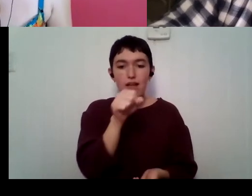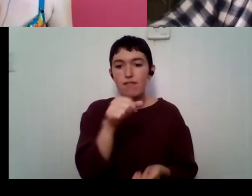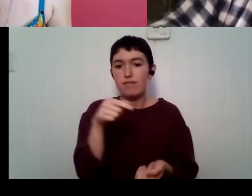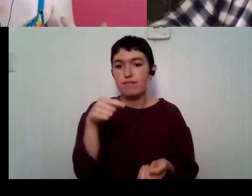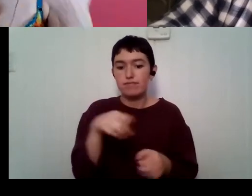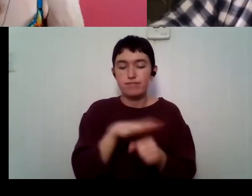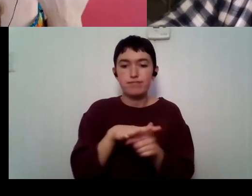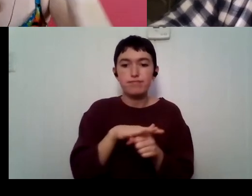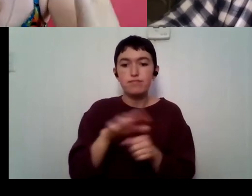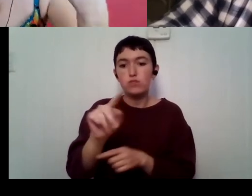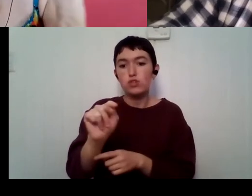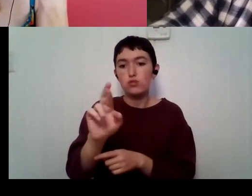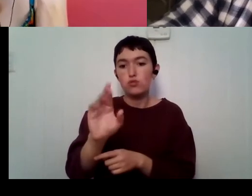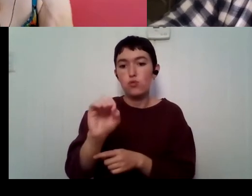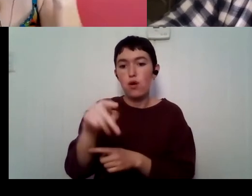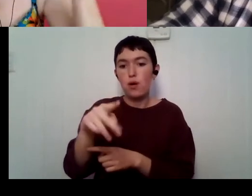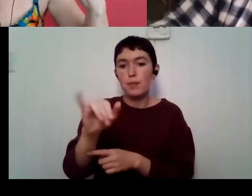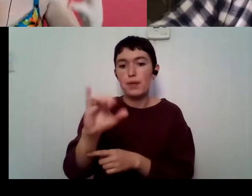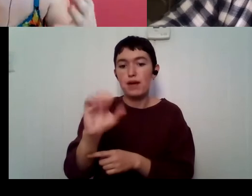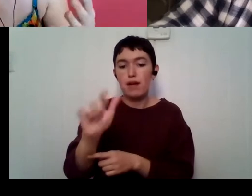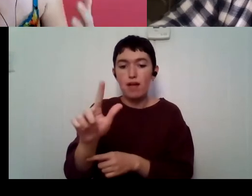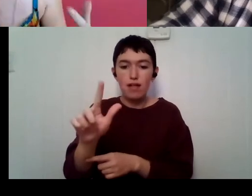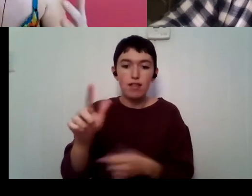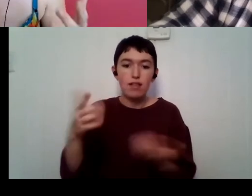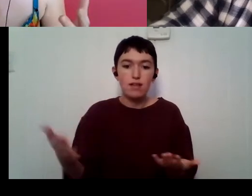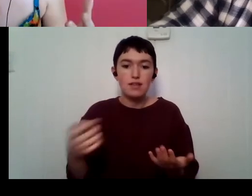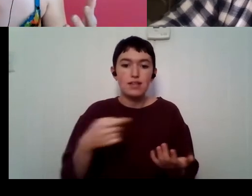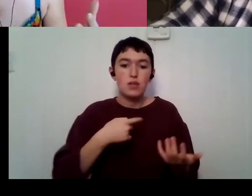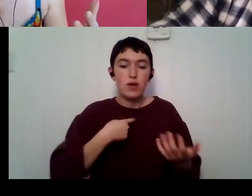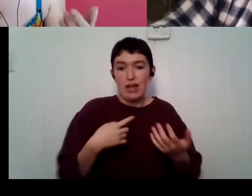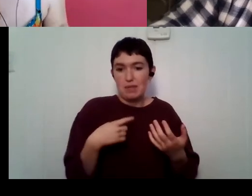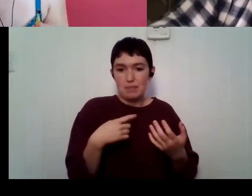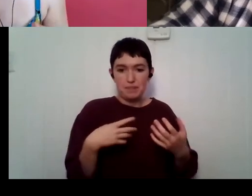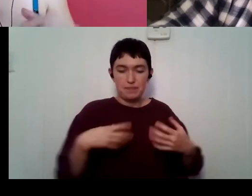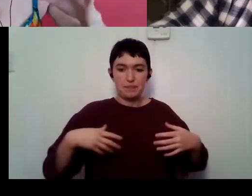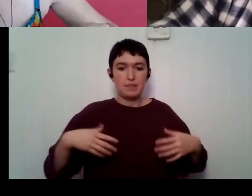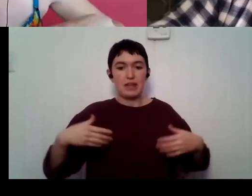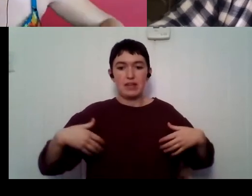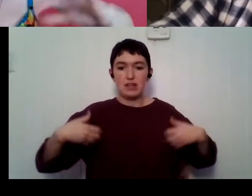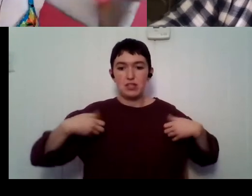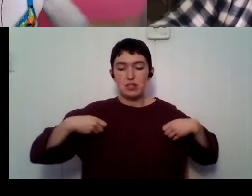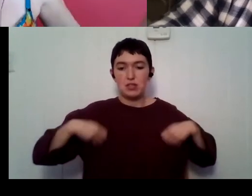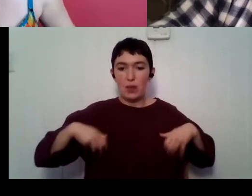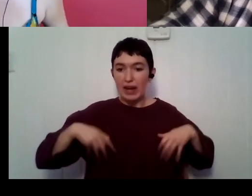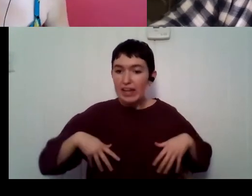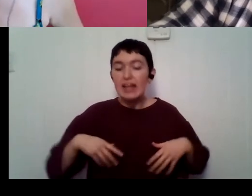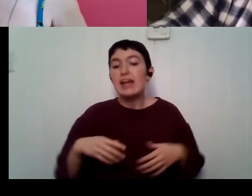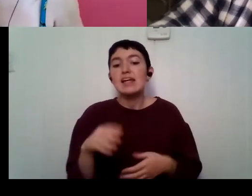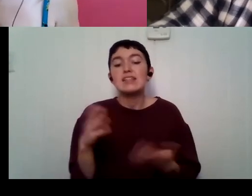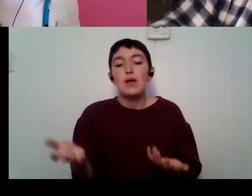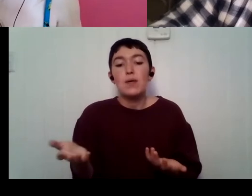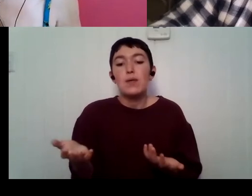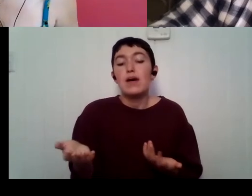bit, you can tell I'm moist. I'm very sweaty right now, but it's not as humid as say other parts of